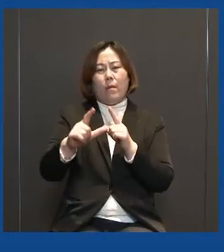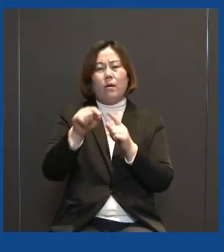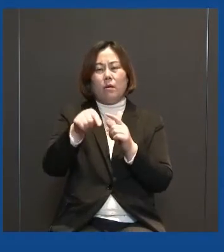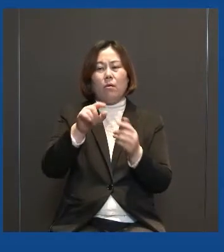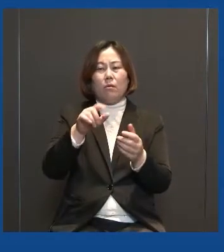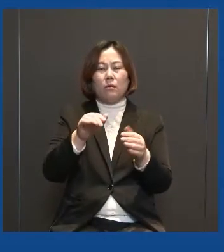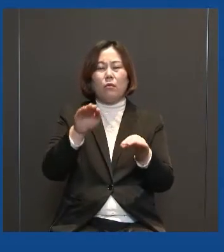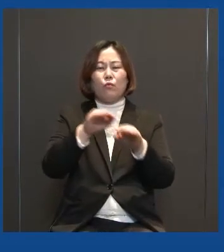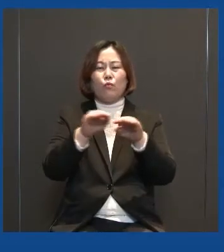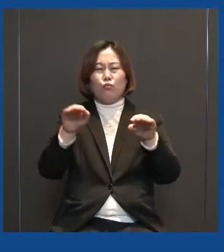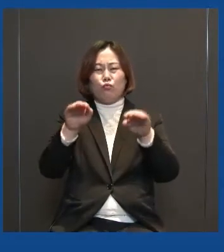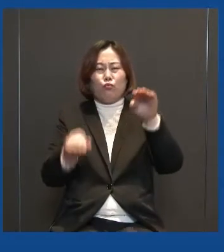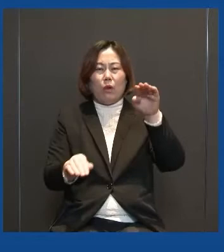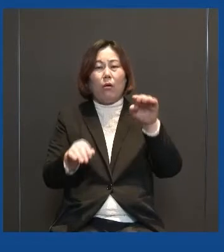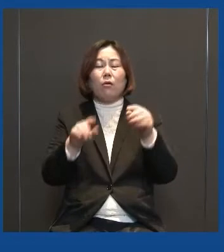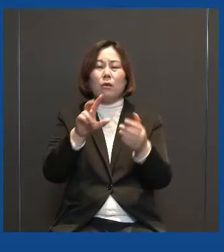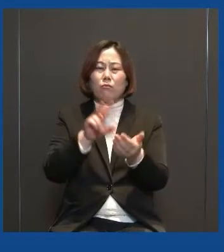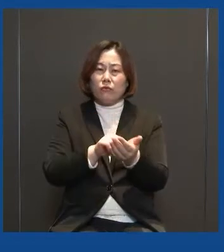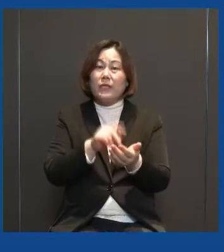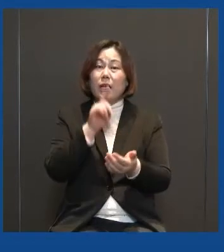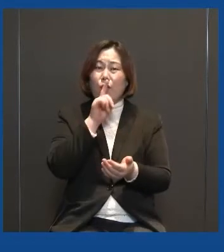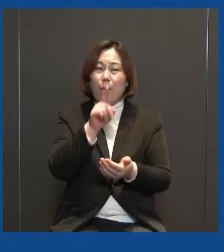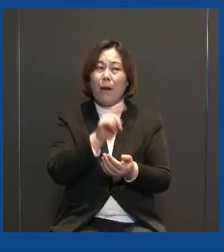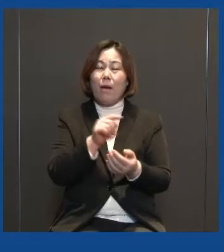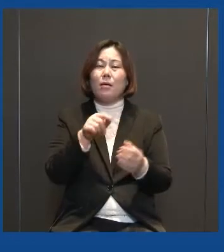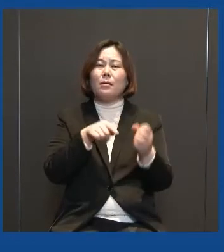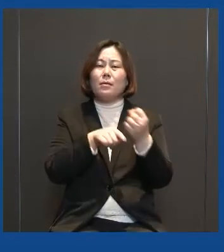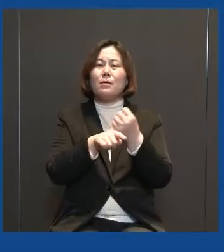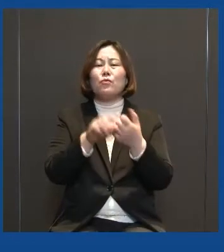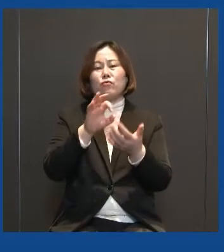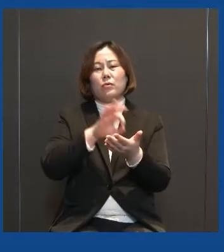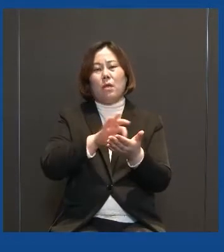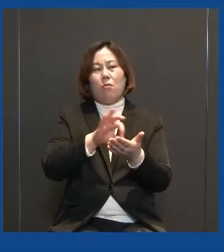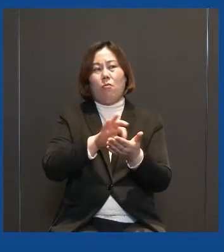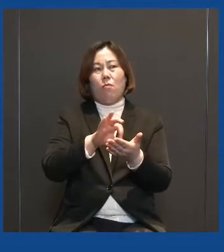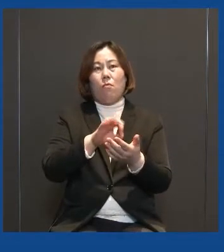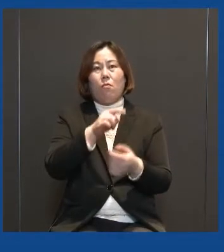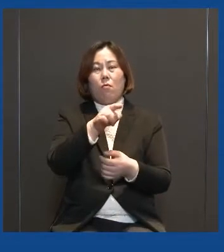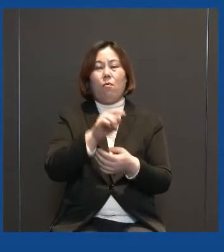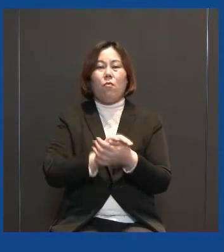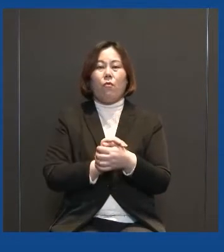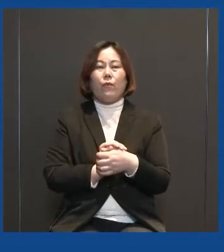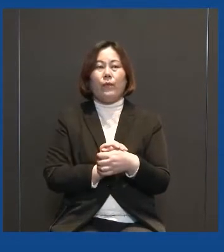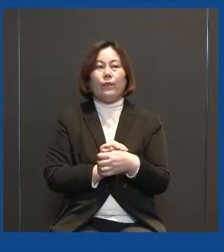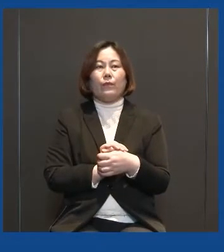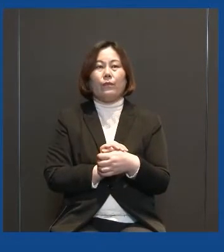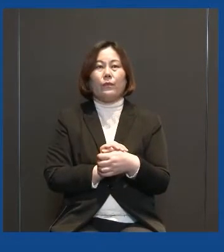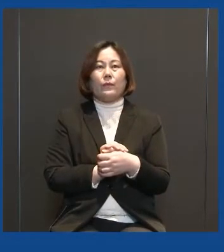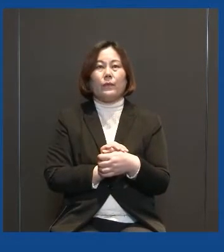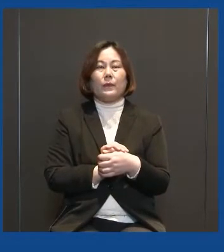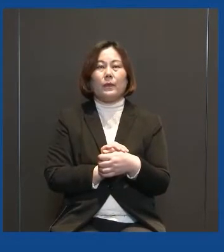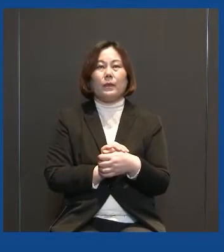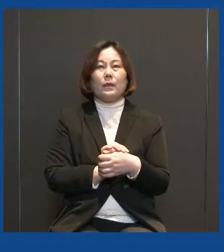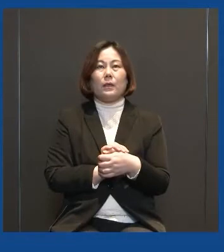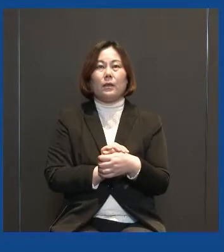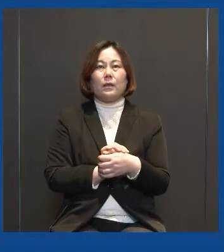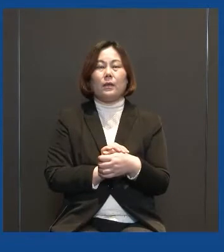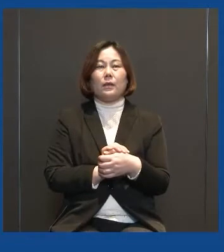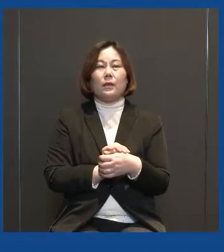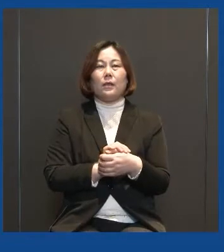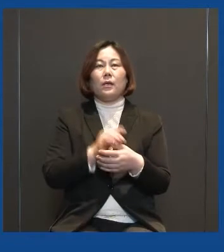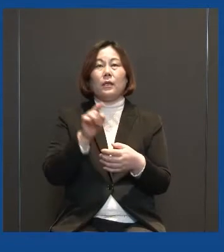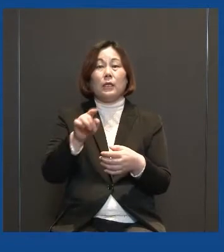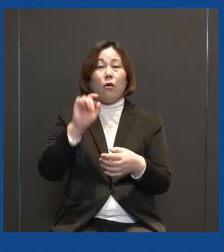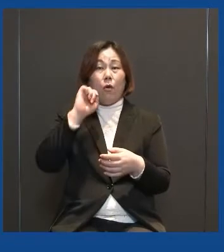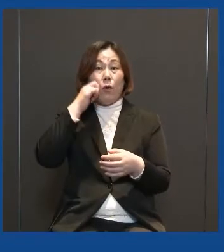In relation to responding to COVID-19, everyone's inherent dignity must be